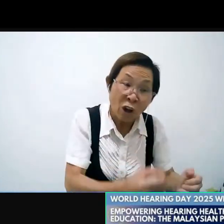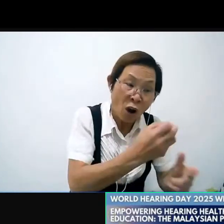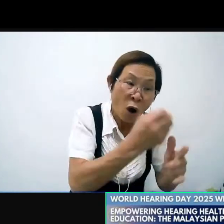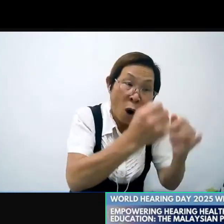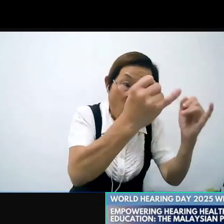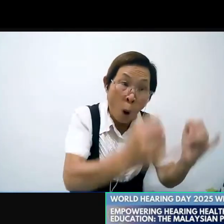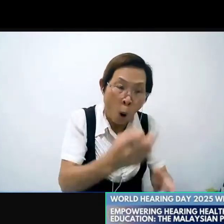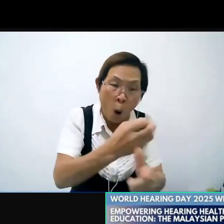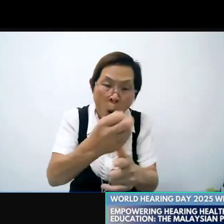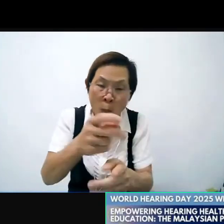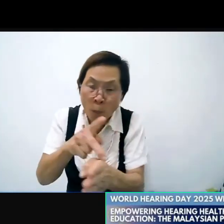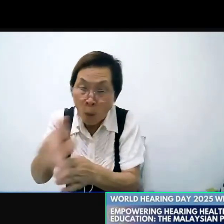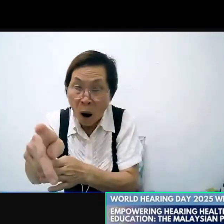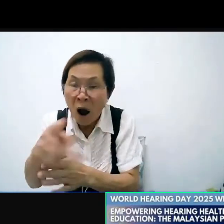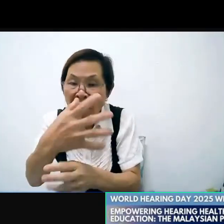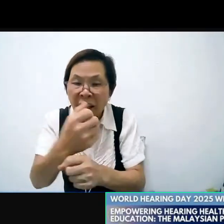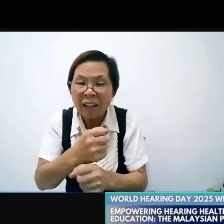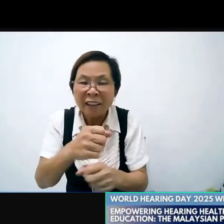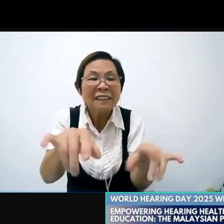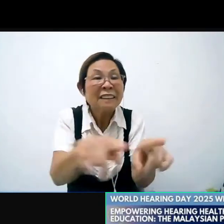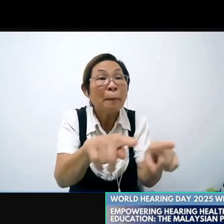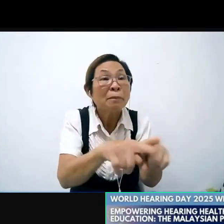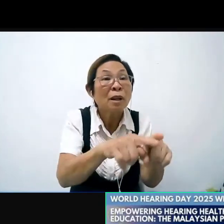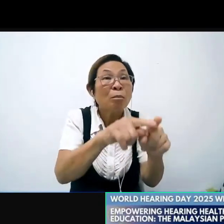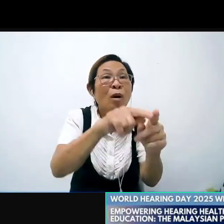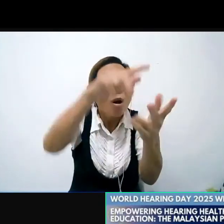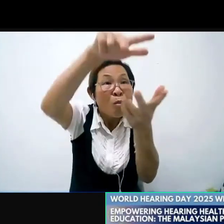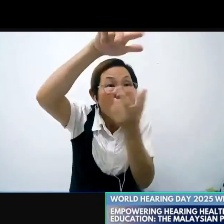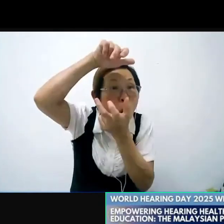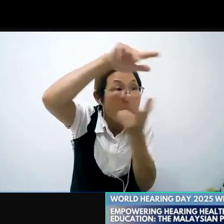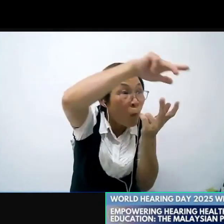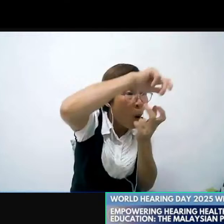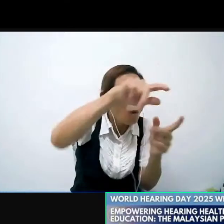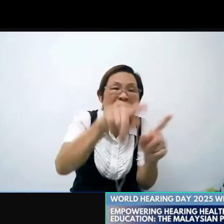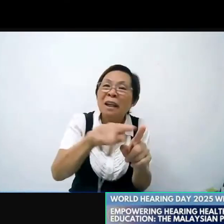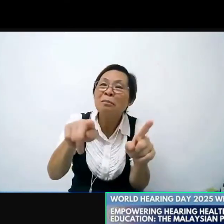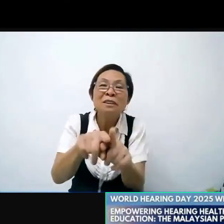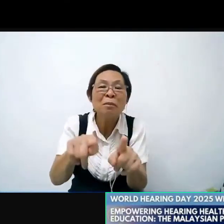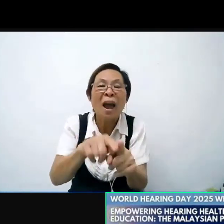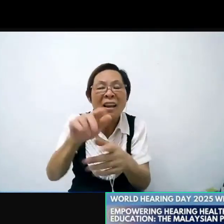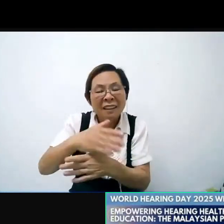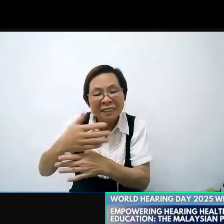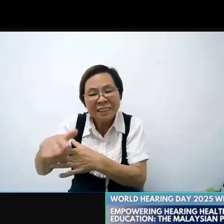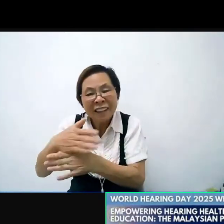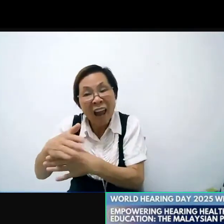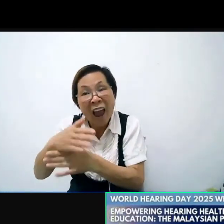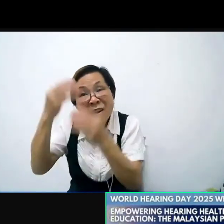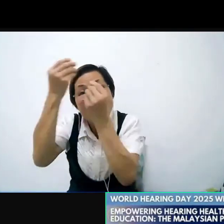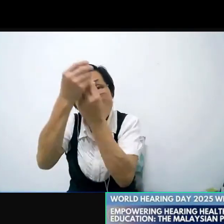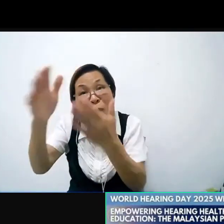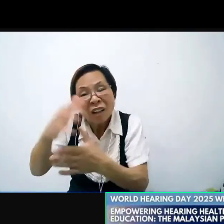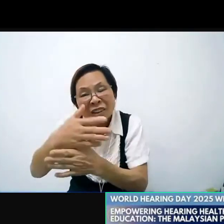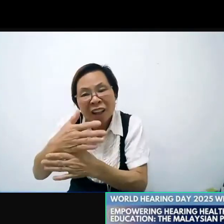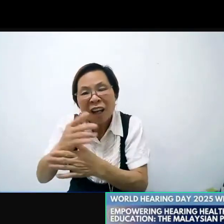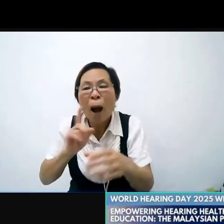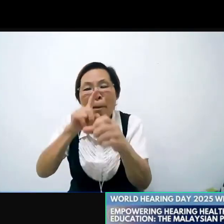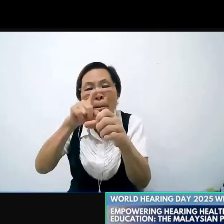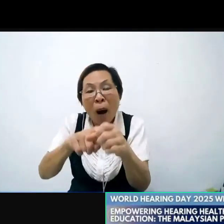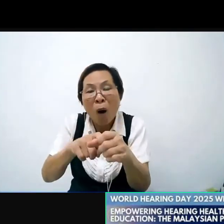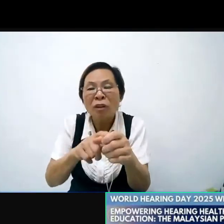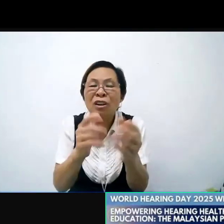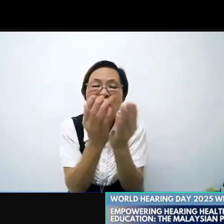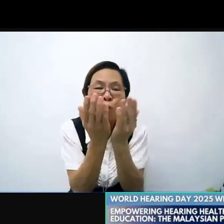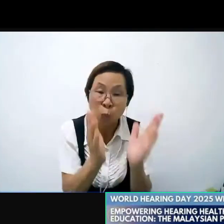professionals get the same information and share this information about the students, and it's